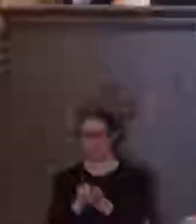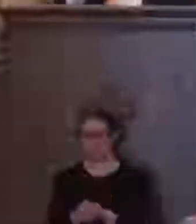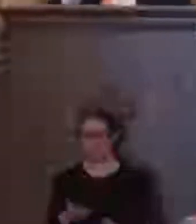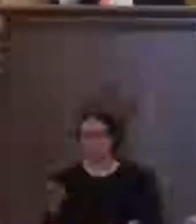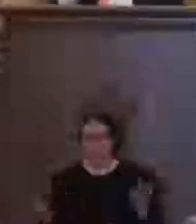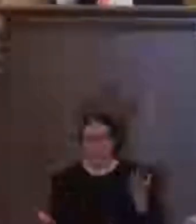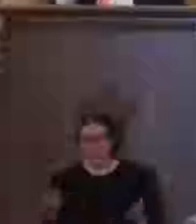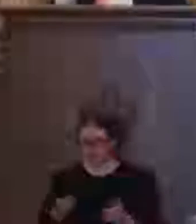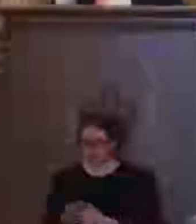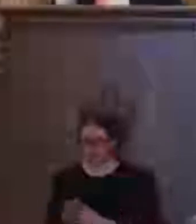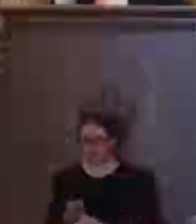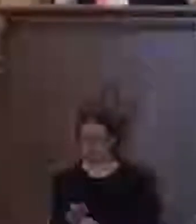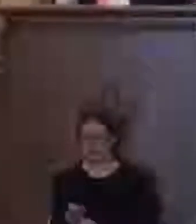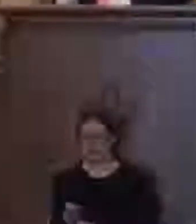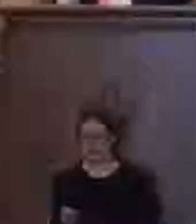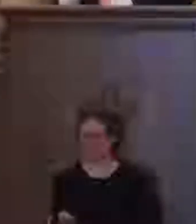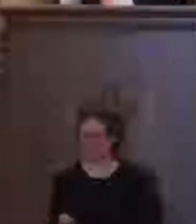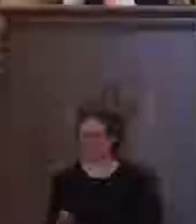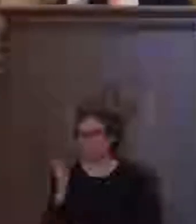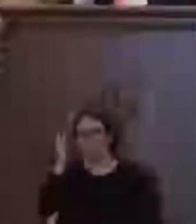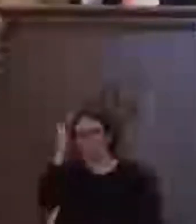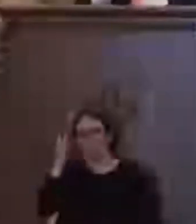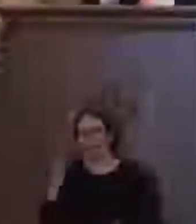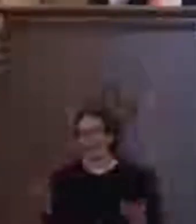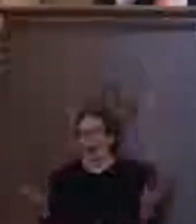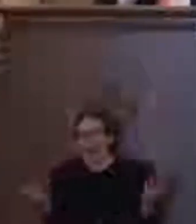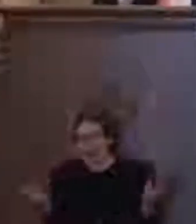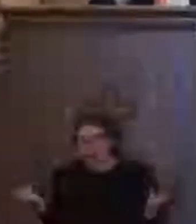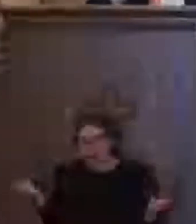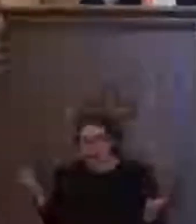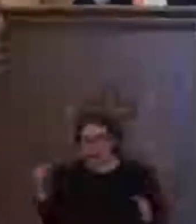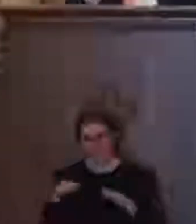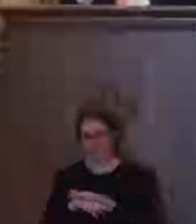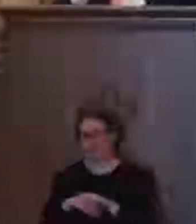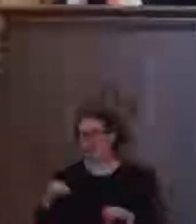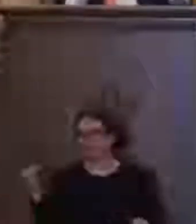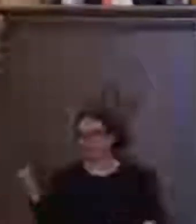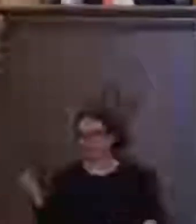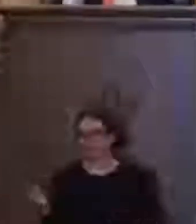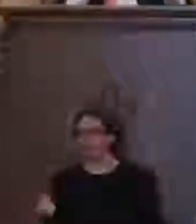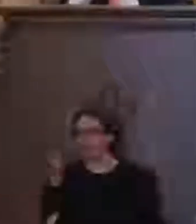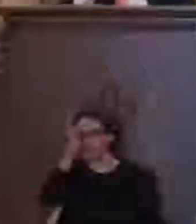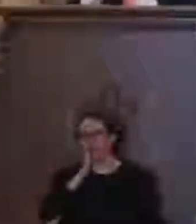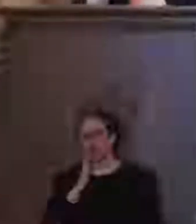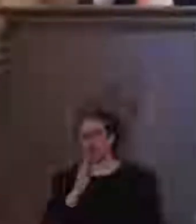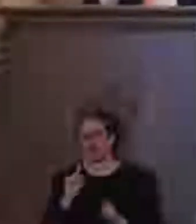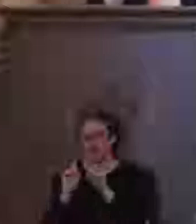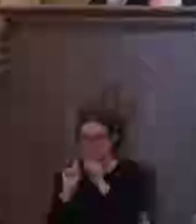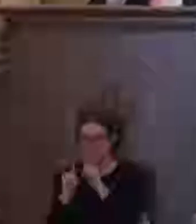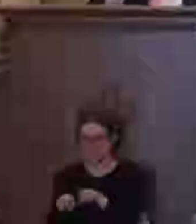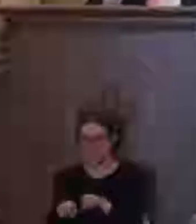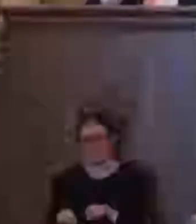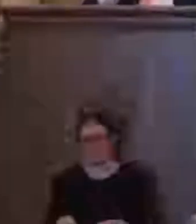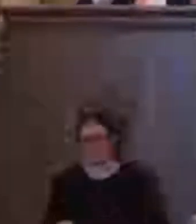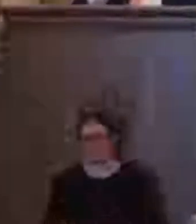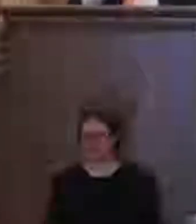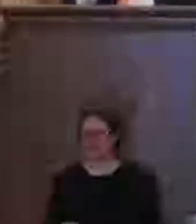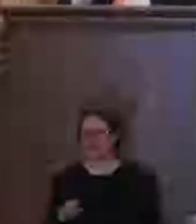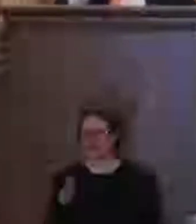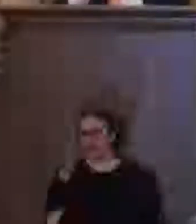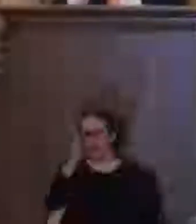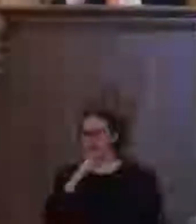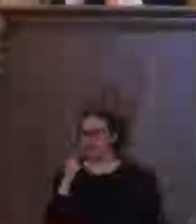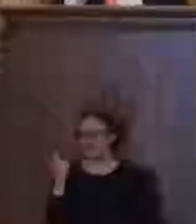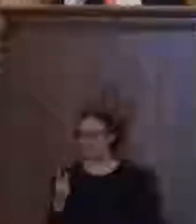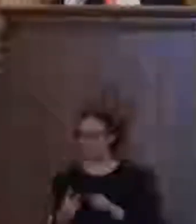may be going through something today and you wonder how you're going to get out of it. I'm telling you, God is the answer. God is the only